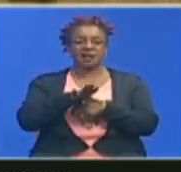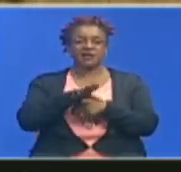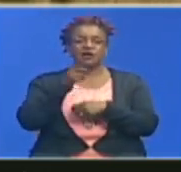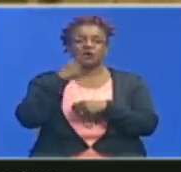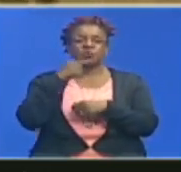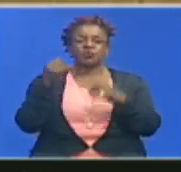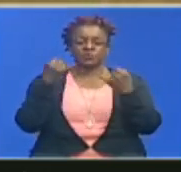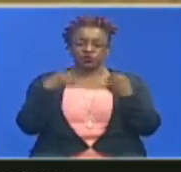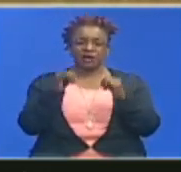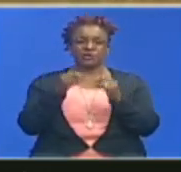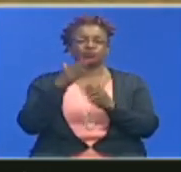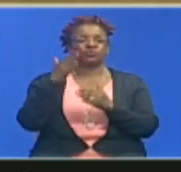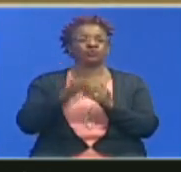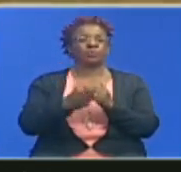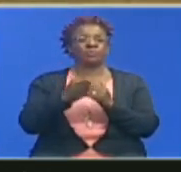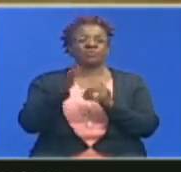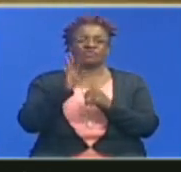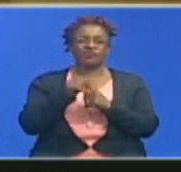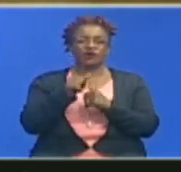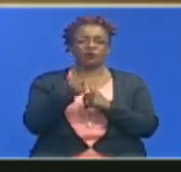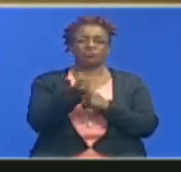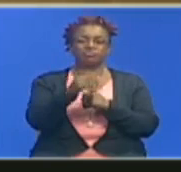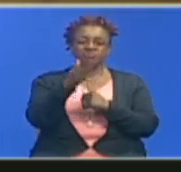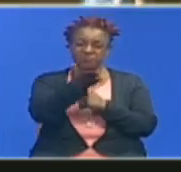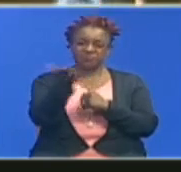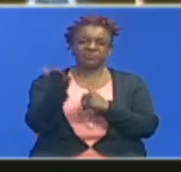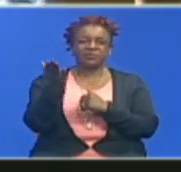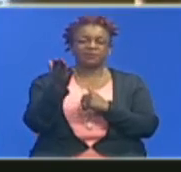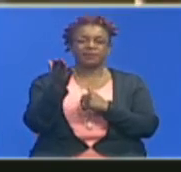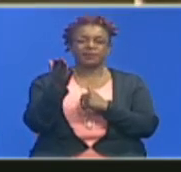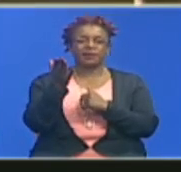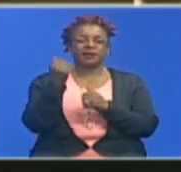the gigantic animal from feeding from his father's body were futile.